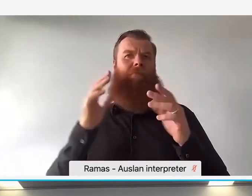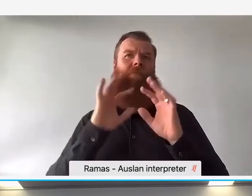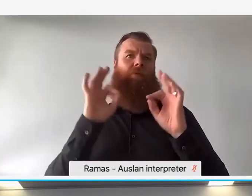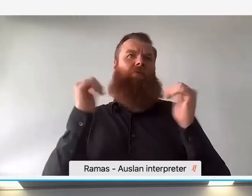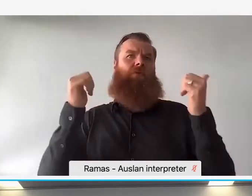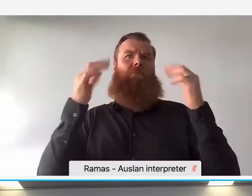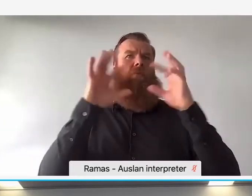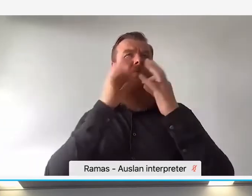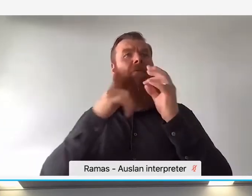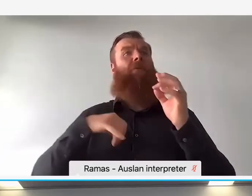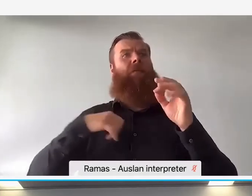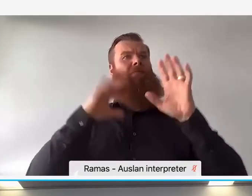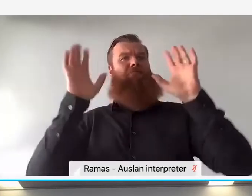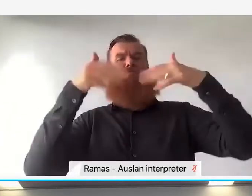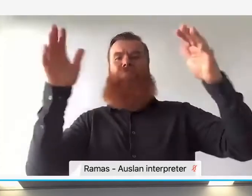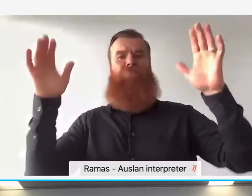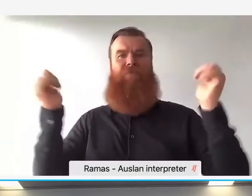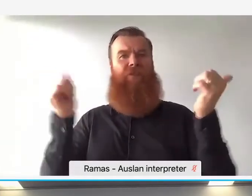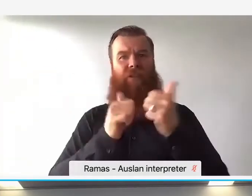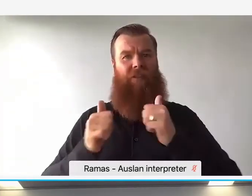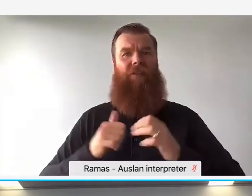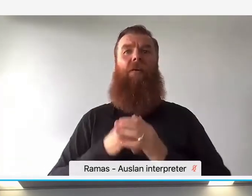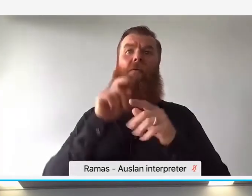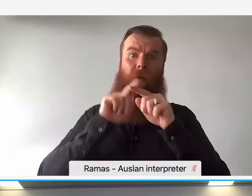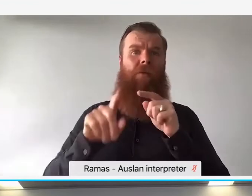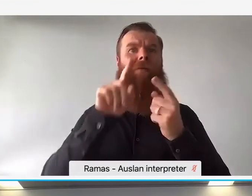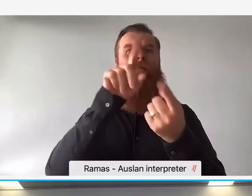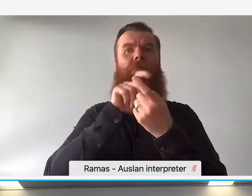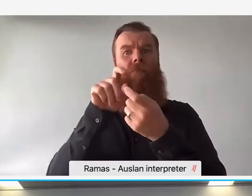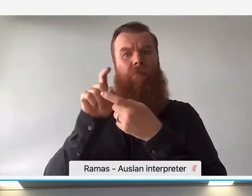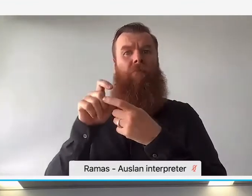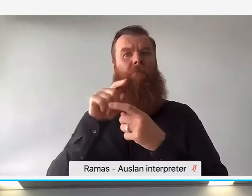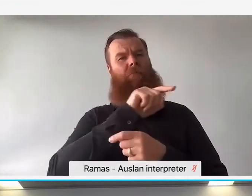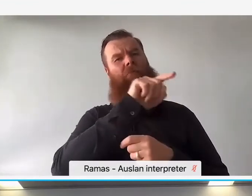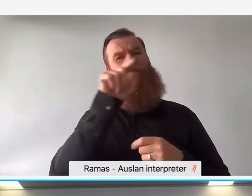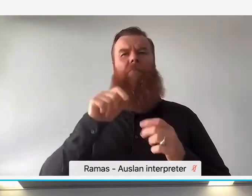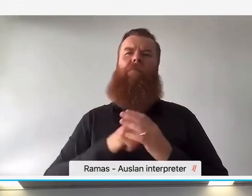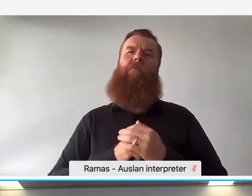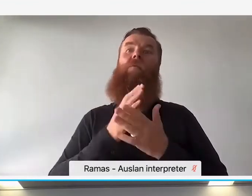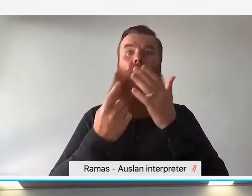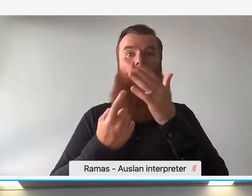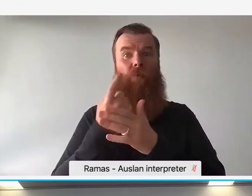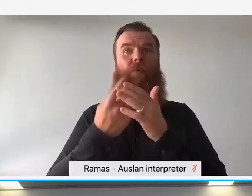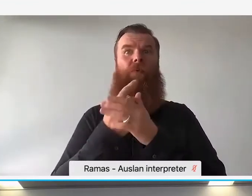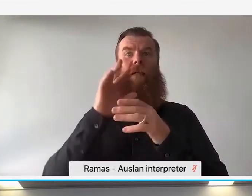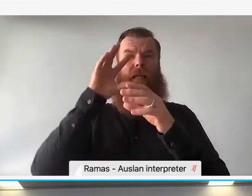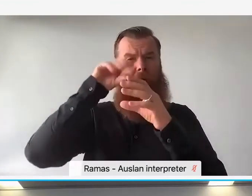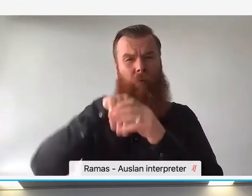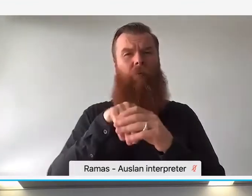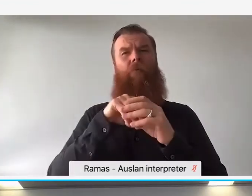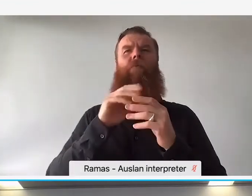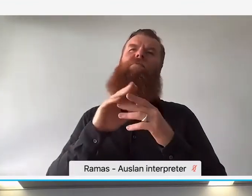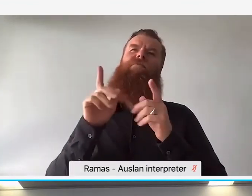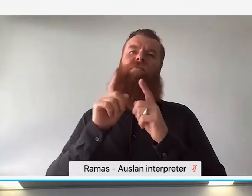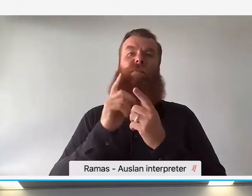and pre-employment activities currently used by our AEs has been incorporated into in-country recruitment,